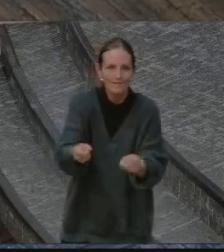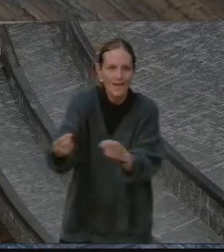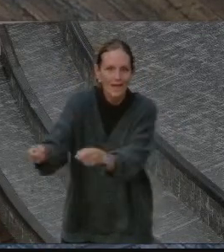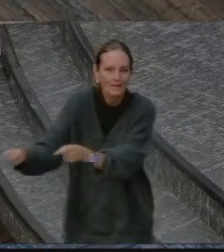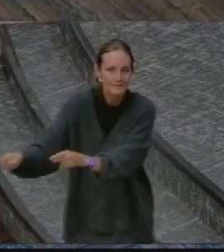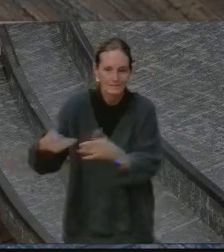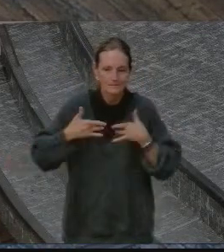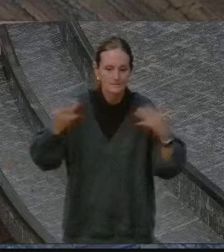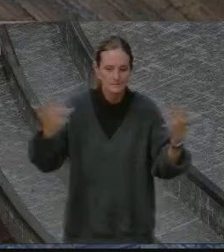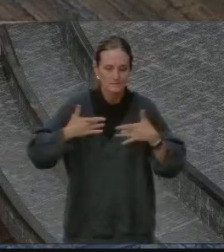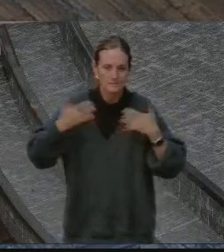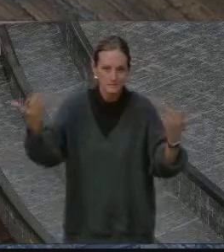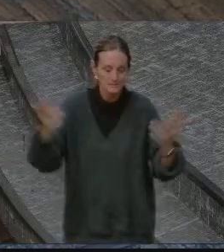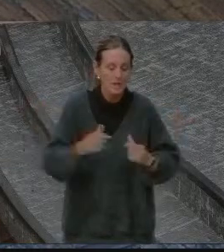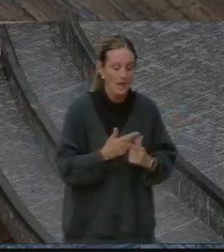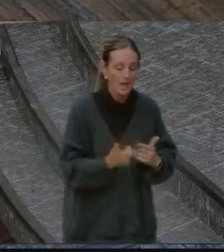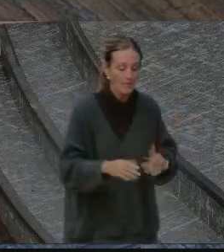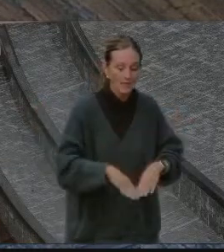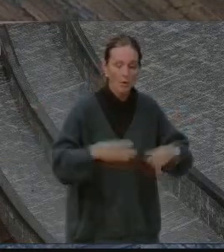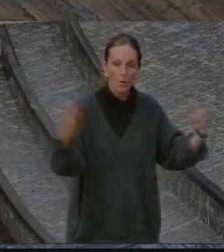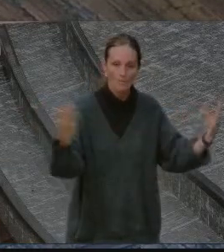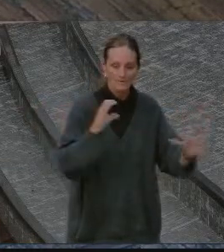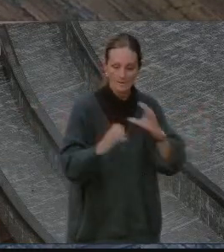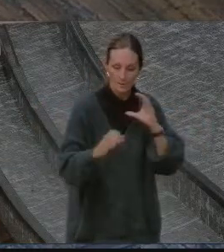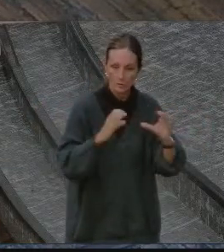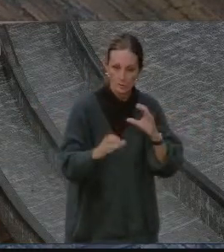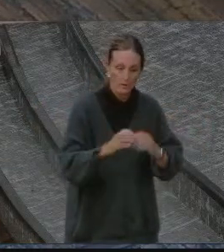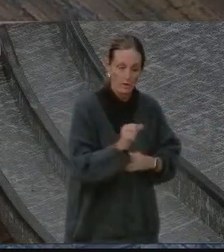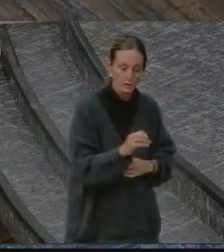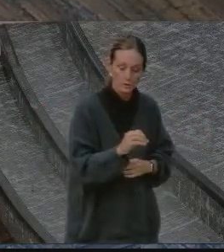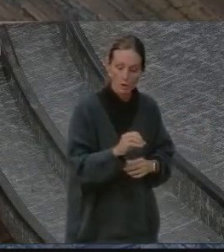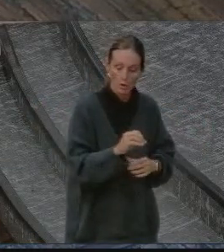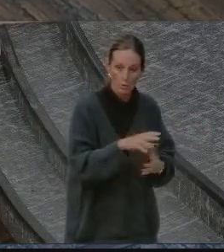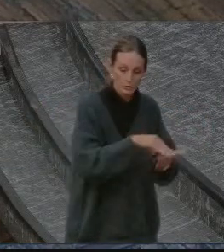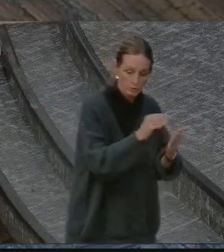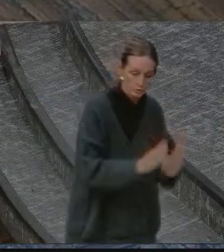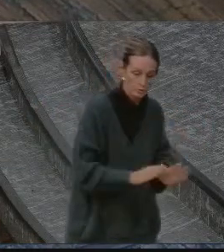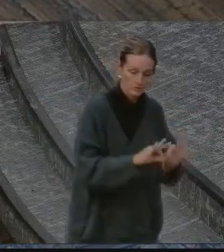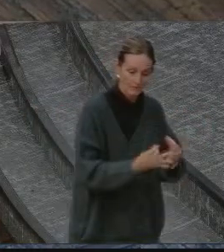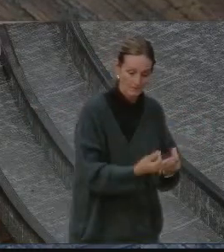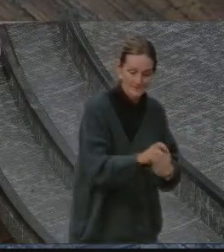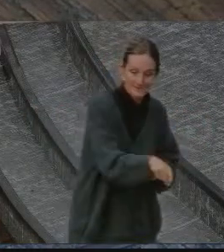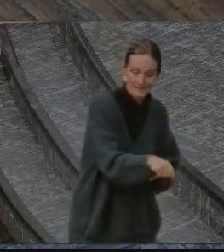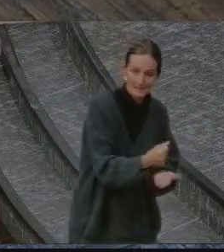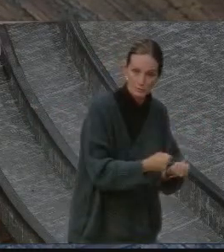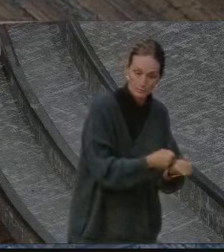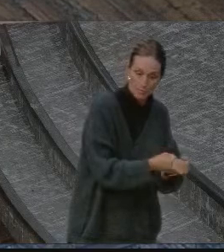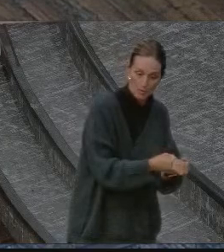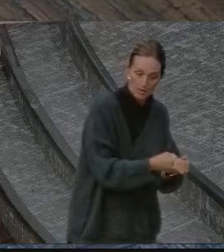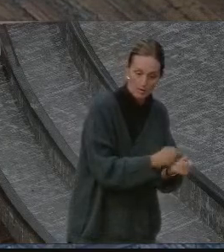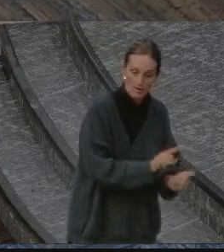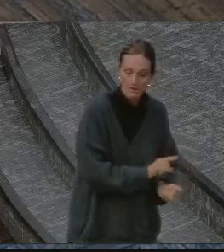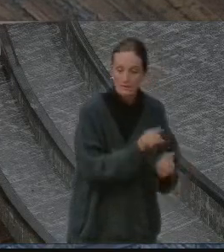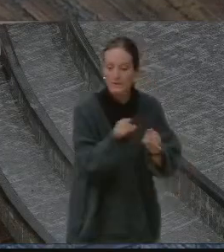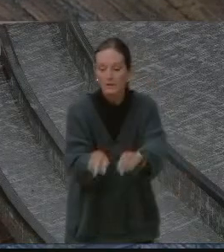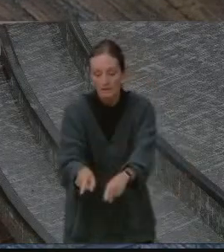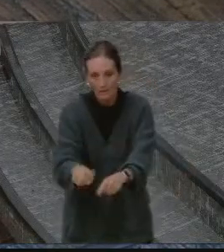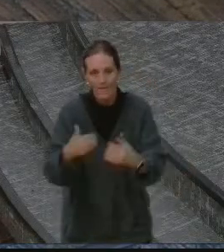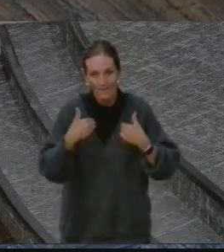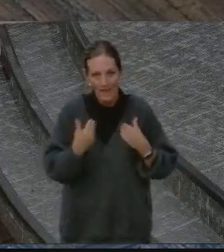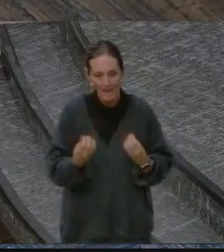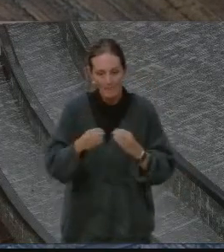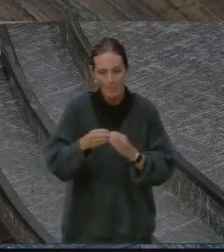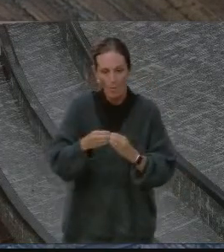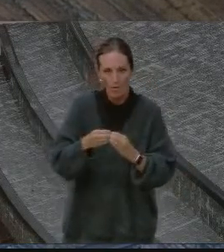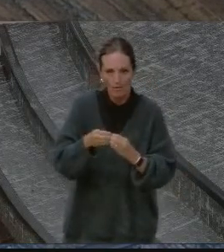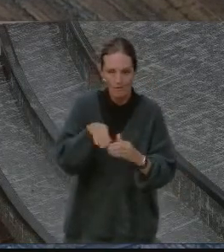of communication where students and families in need of support can have better access points. Thank you. And